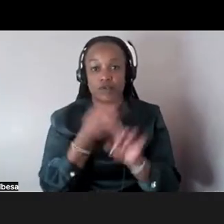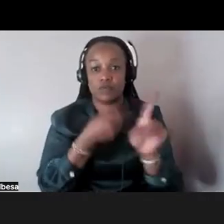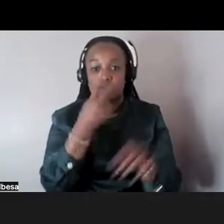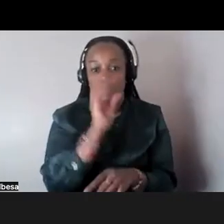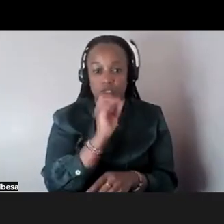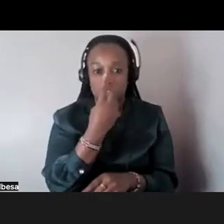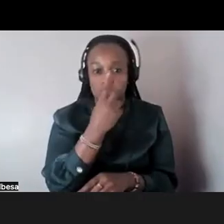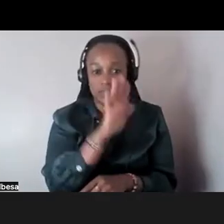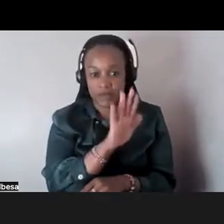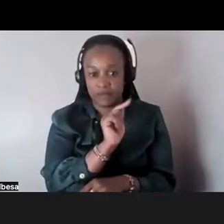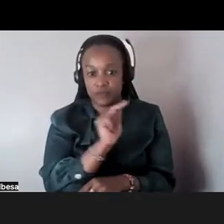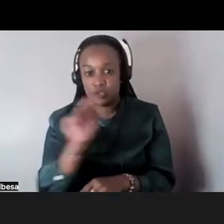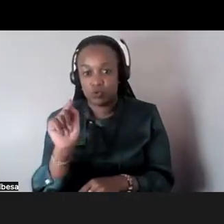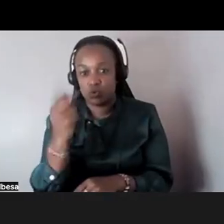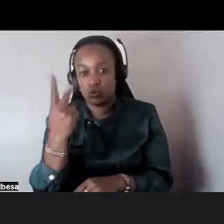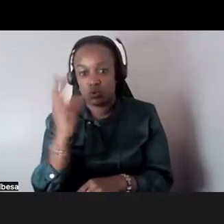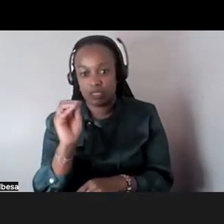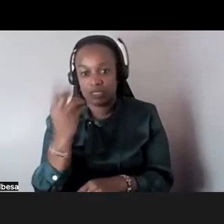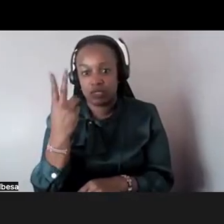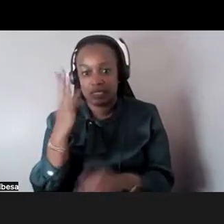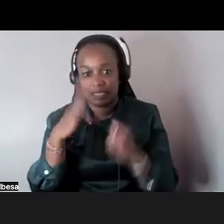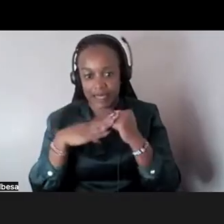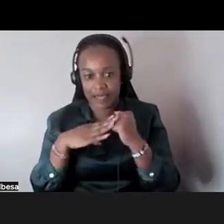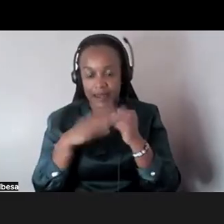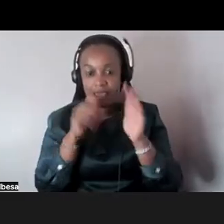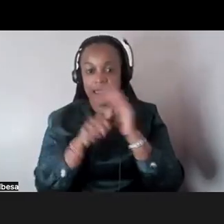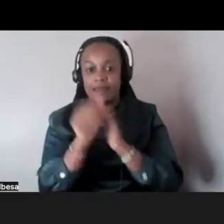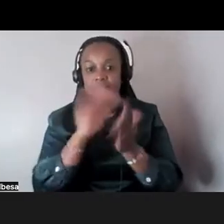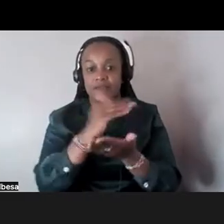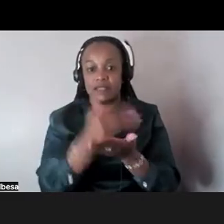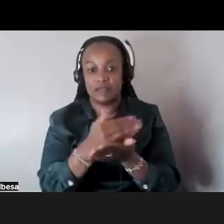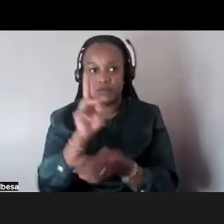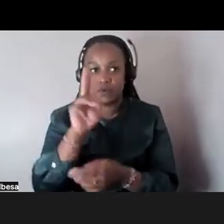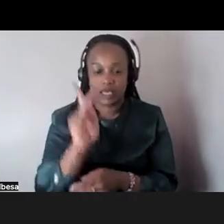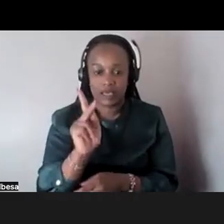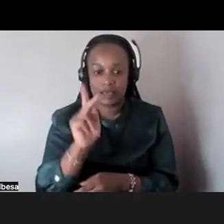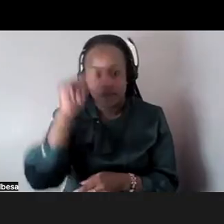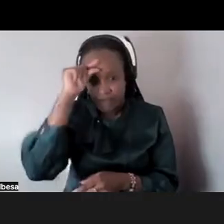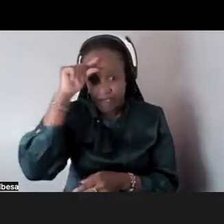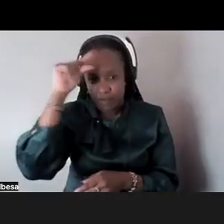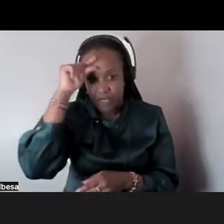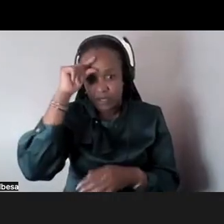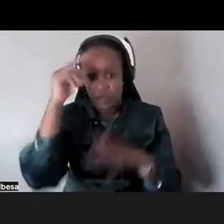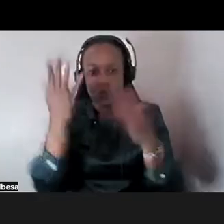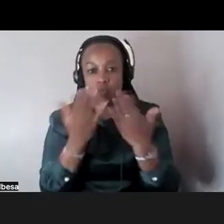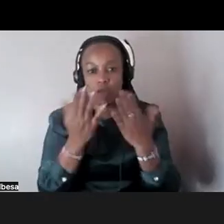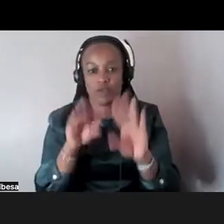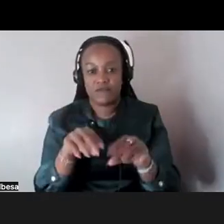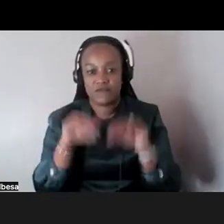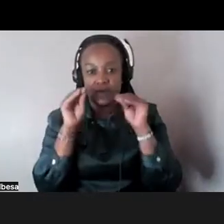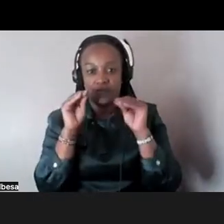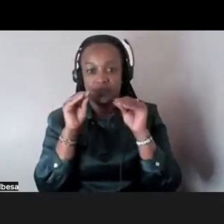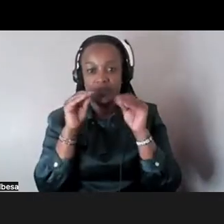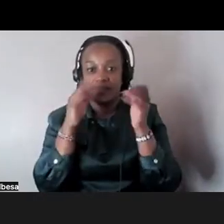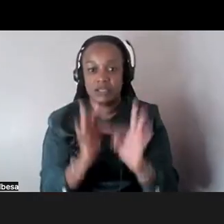up to 2029 under the funding of the UK government, where we actually found that despite that